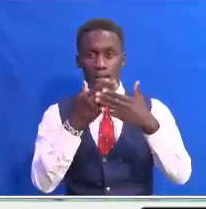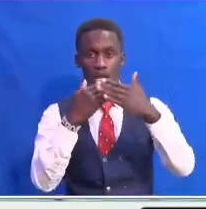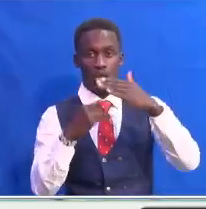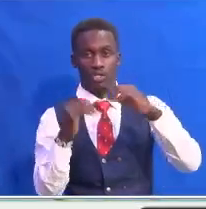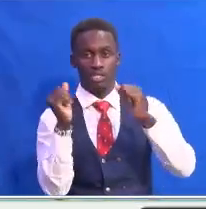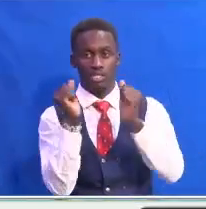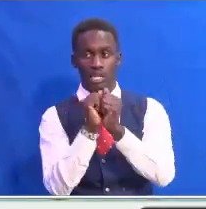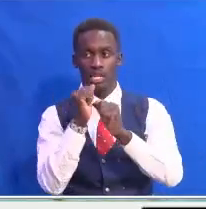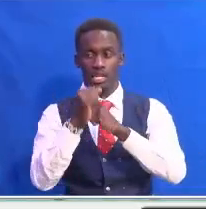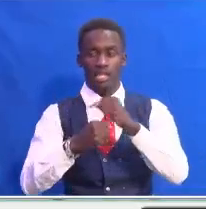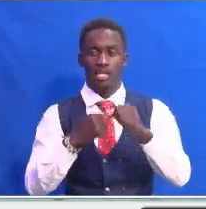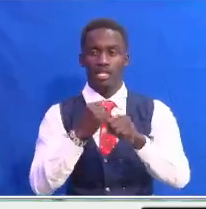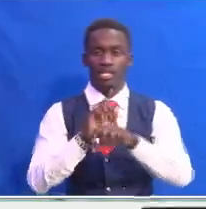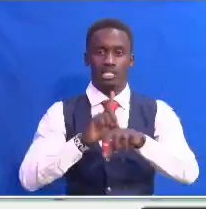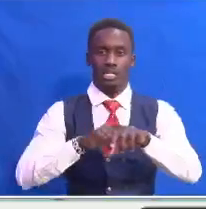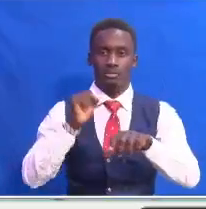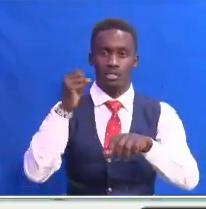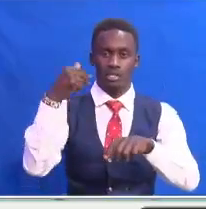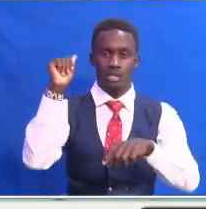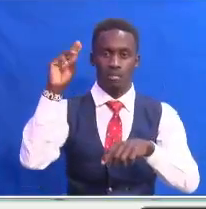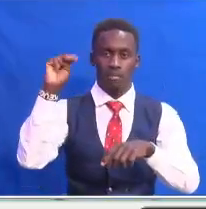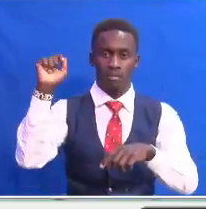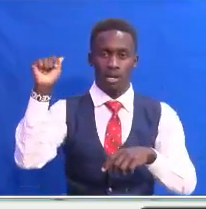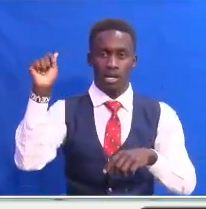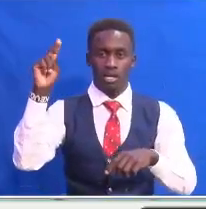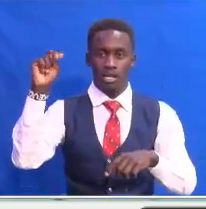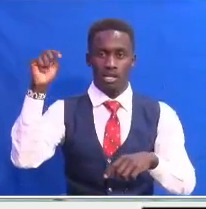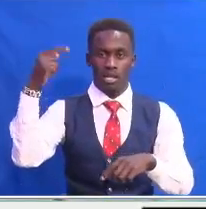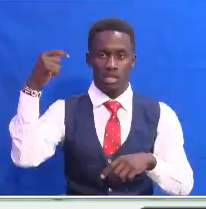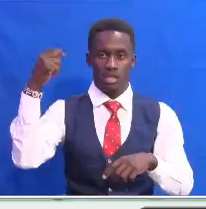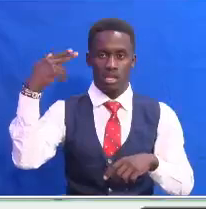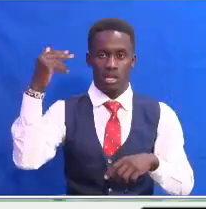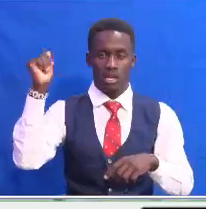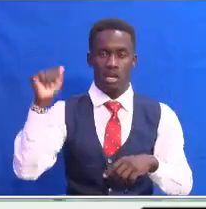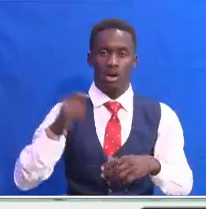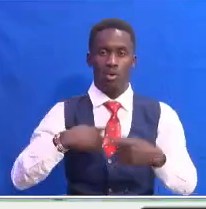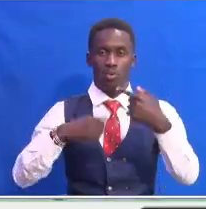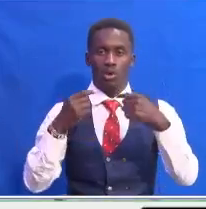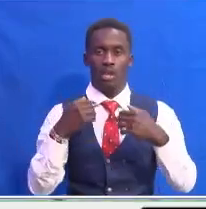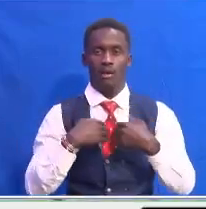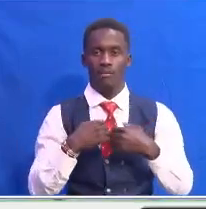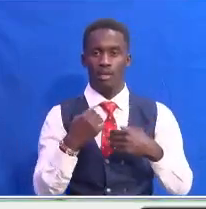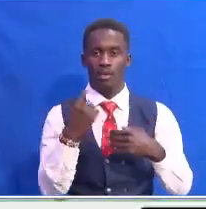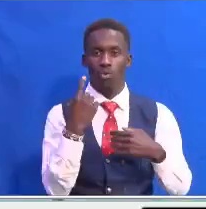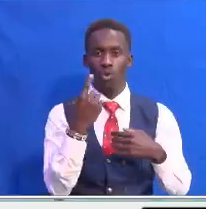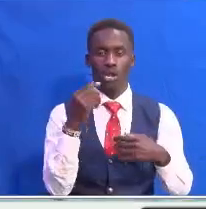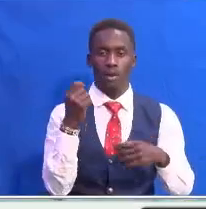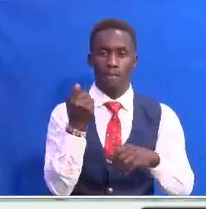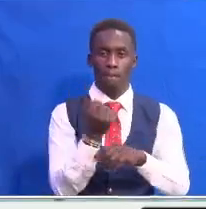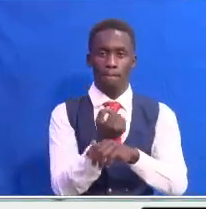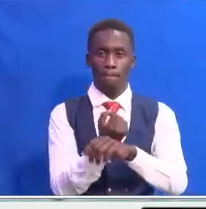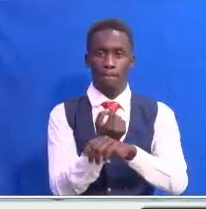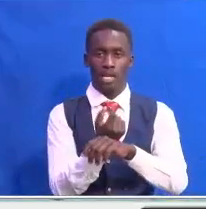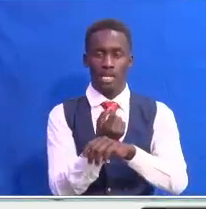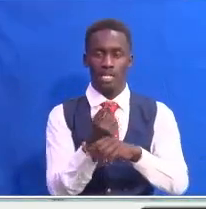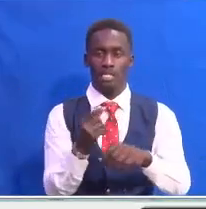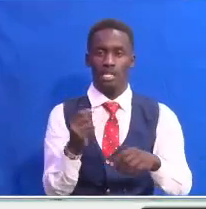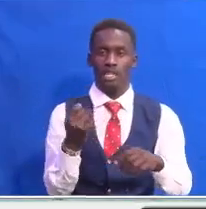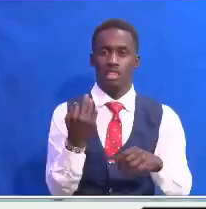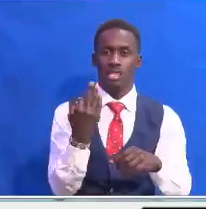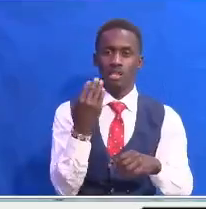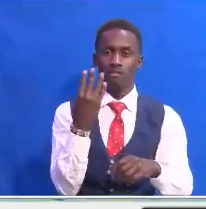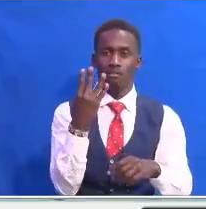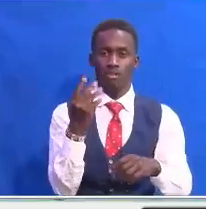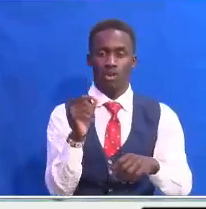Samantha emerged the winner, clocking 1 minute 34.82 seconds, followed by her teammates Salima